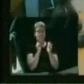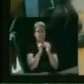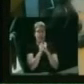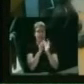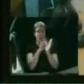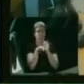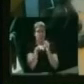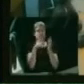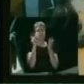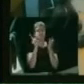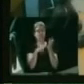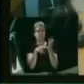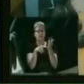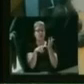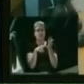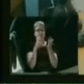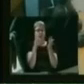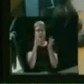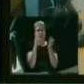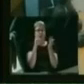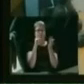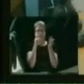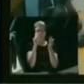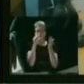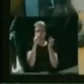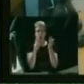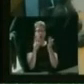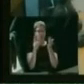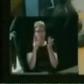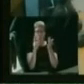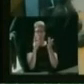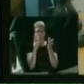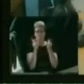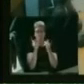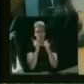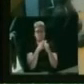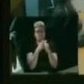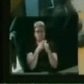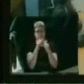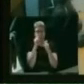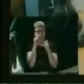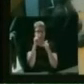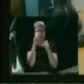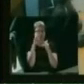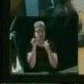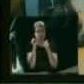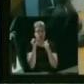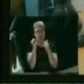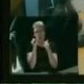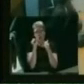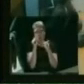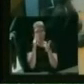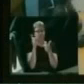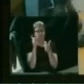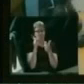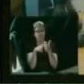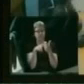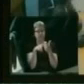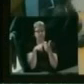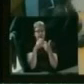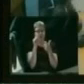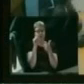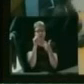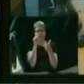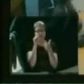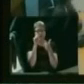Pass. Commissioner Wright passes. Commissioner Bustler. No. Commissioner Bustler votes no. Commissioner Anders. No. Commissioner Anders votes no.